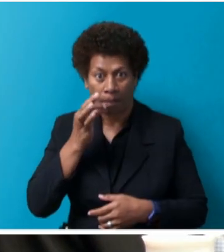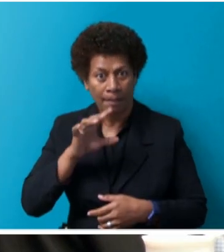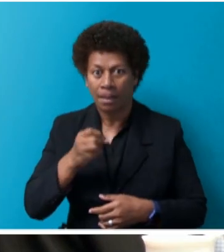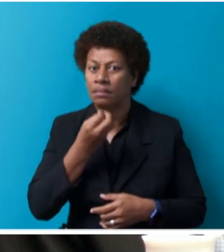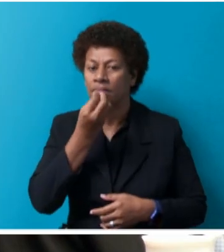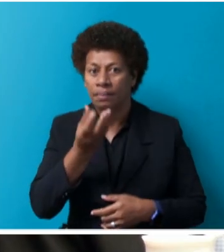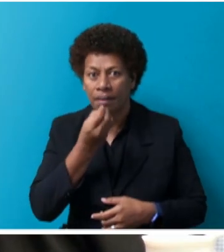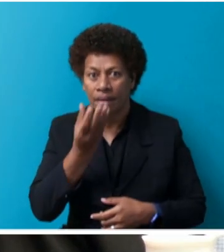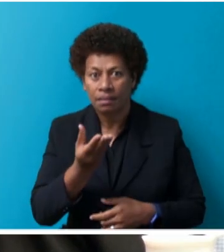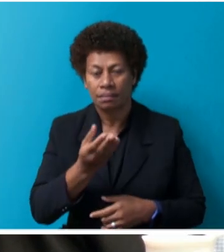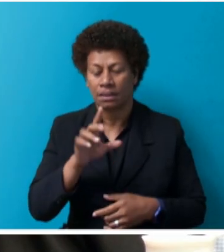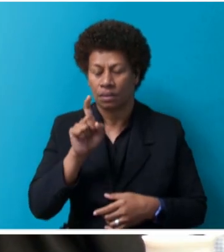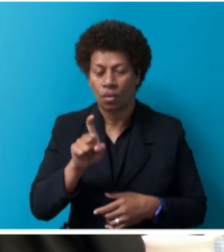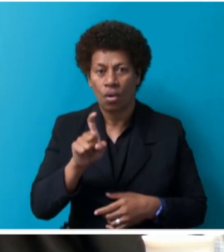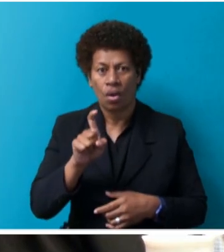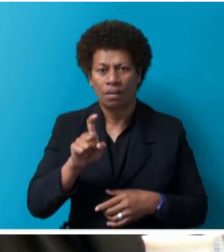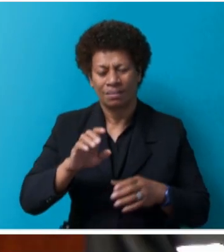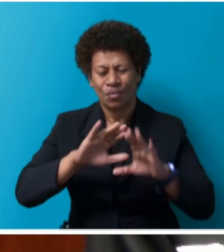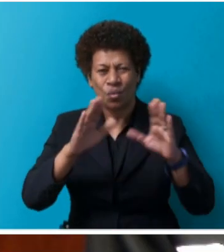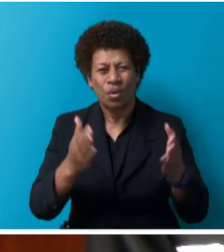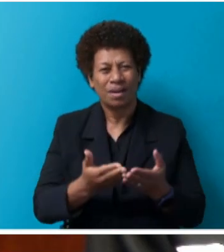world free from violence, fear, and discrimination.